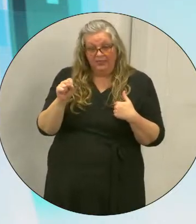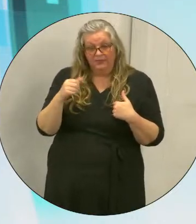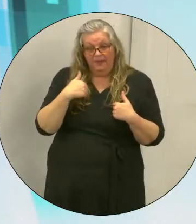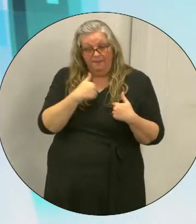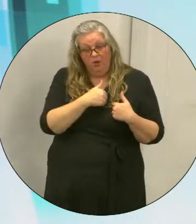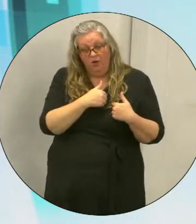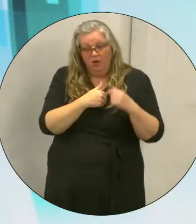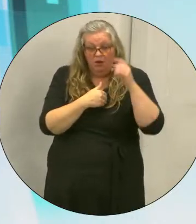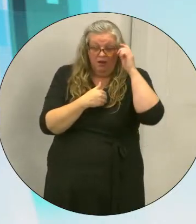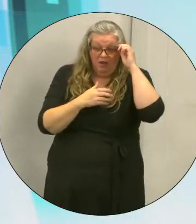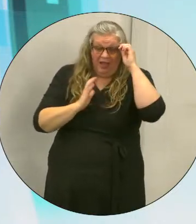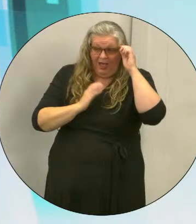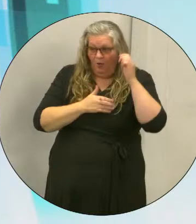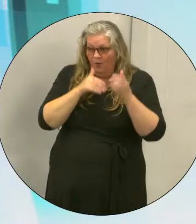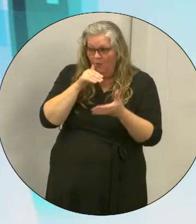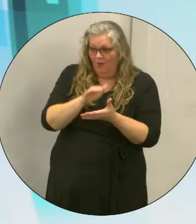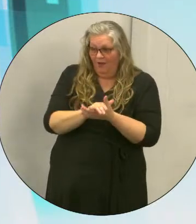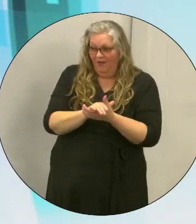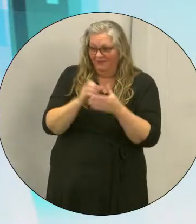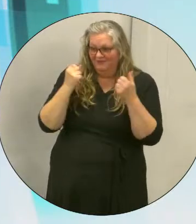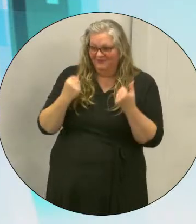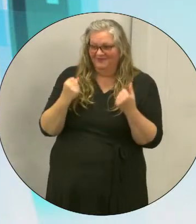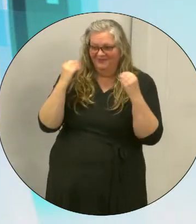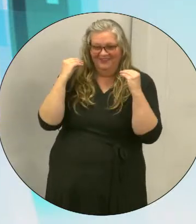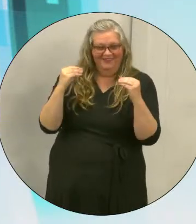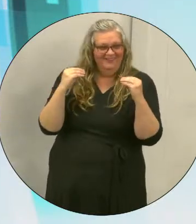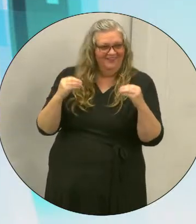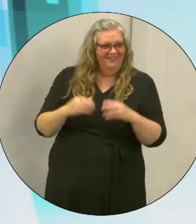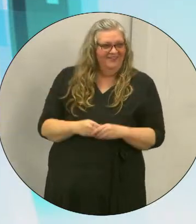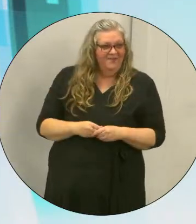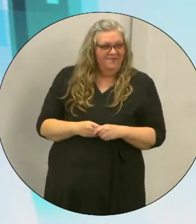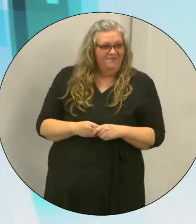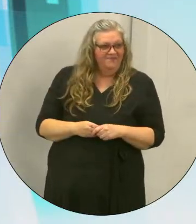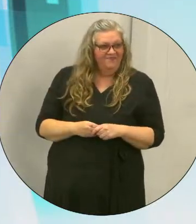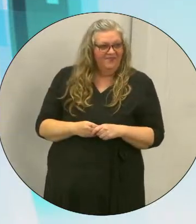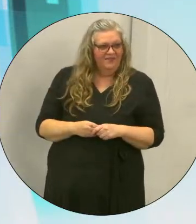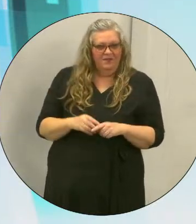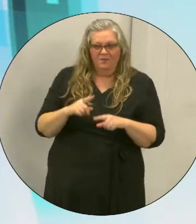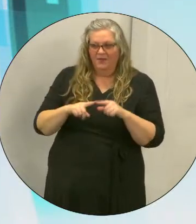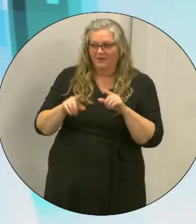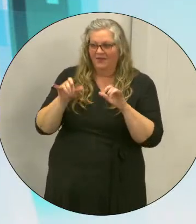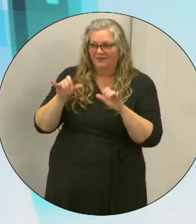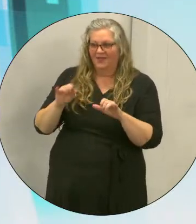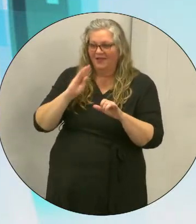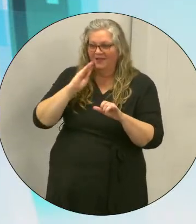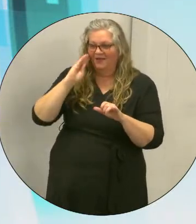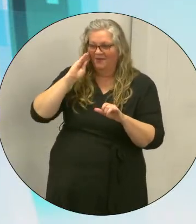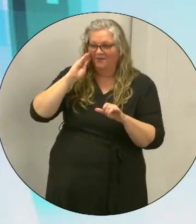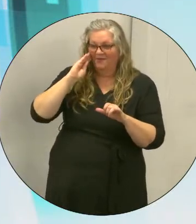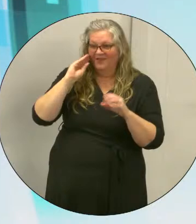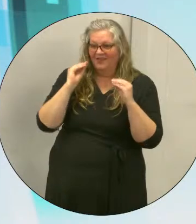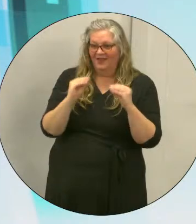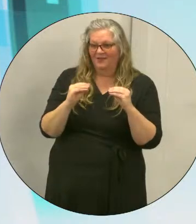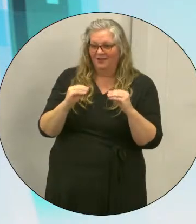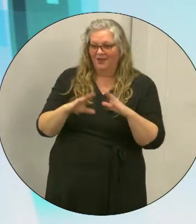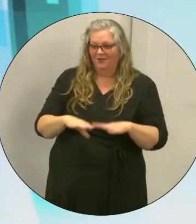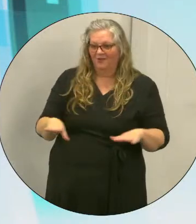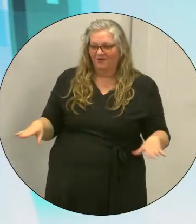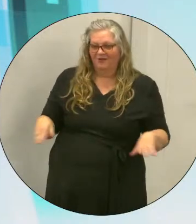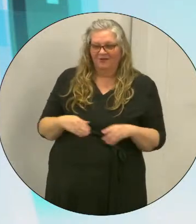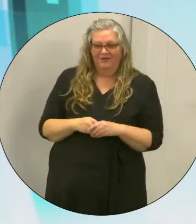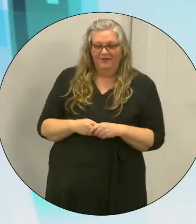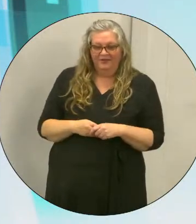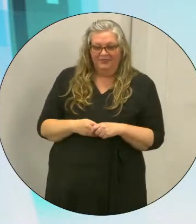are very educated, super educated, but they stay at home and they educate our children. As